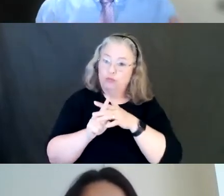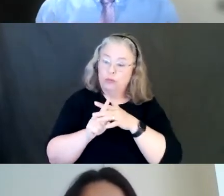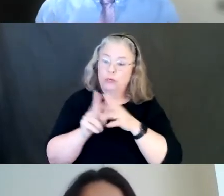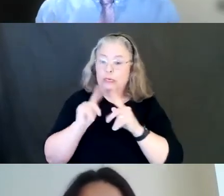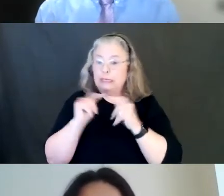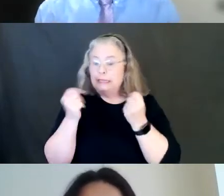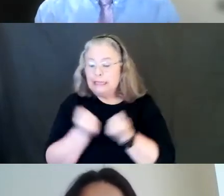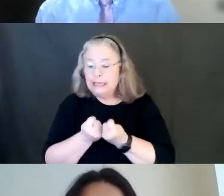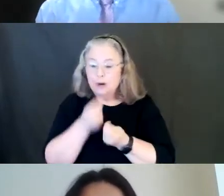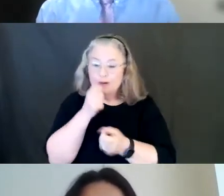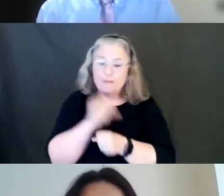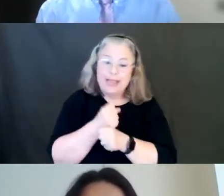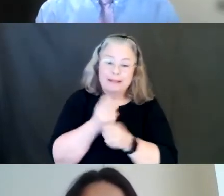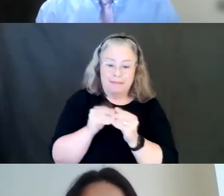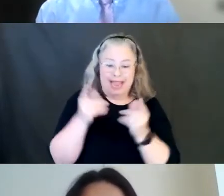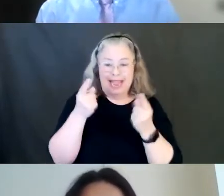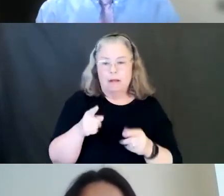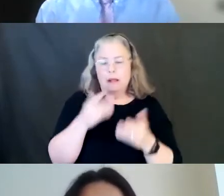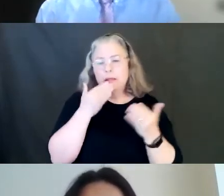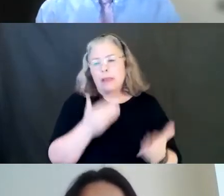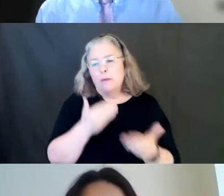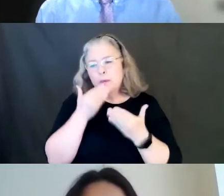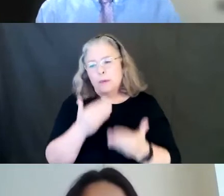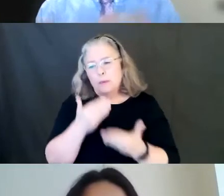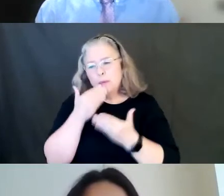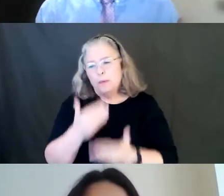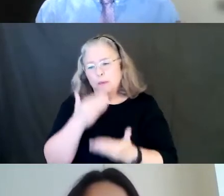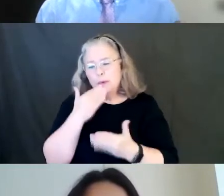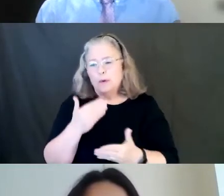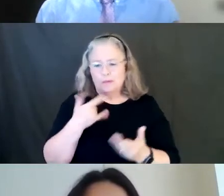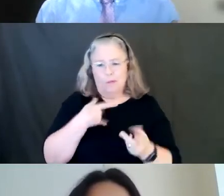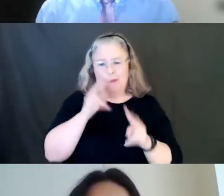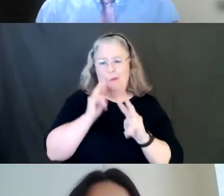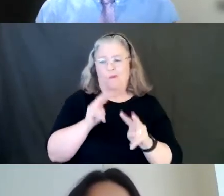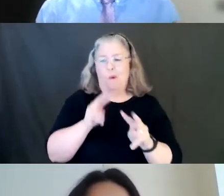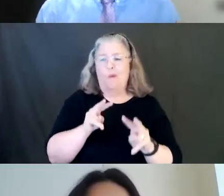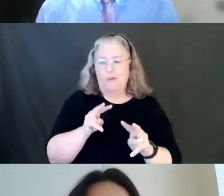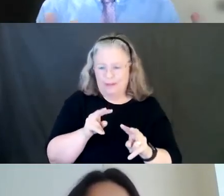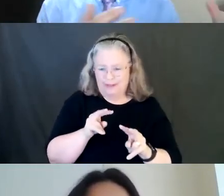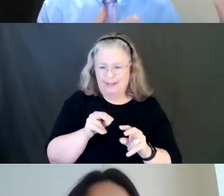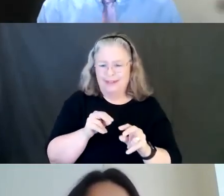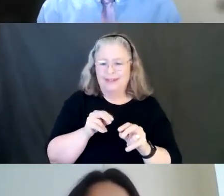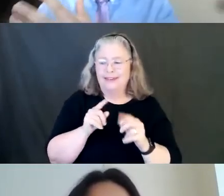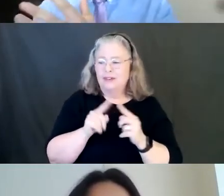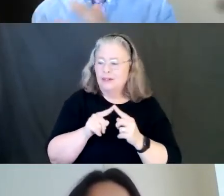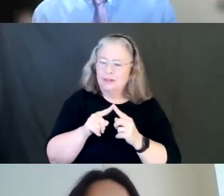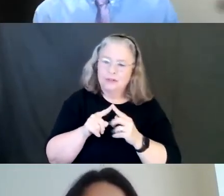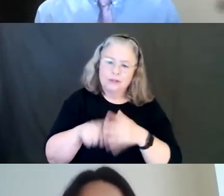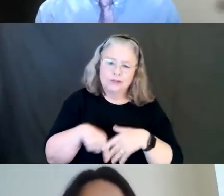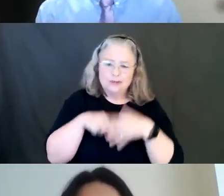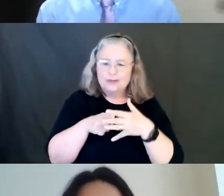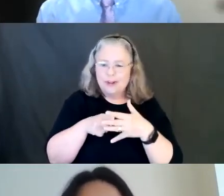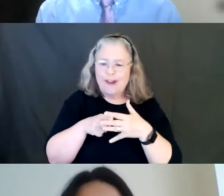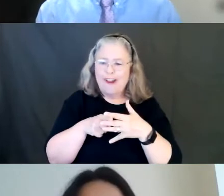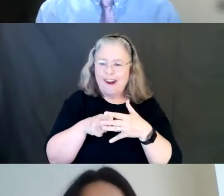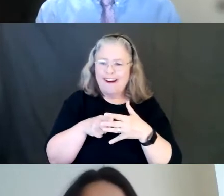everyone who has made the meeting happen, a huge thank you. And we're looking forward to kind of kickstarting things going into